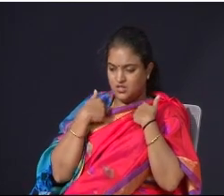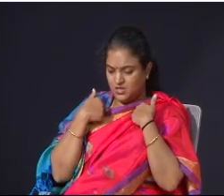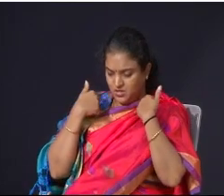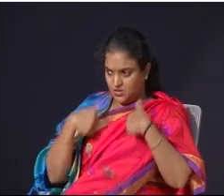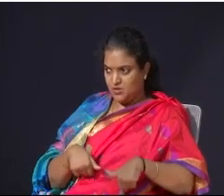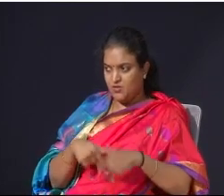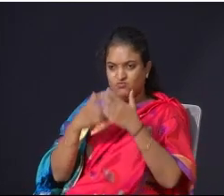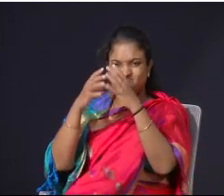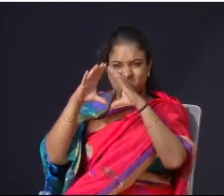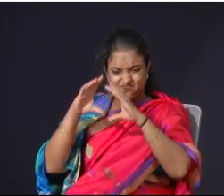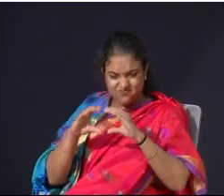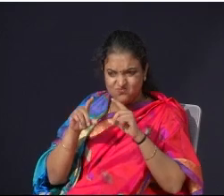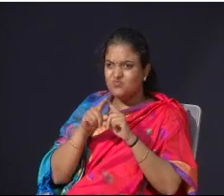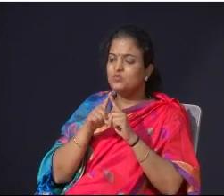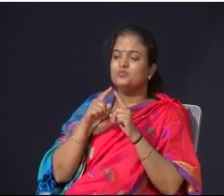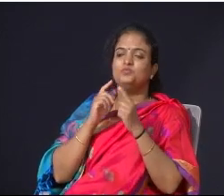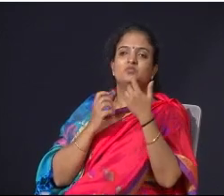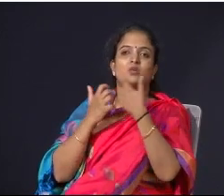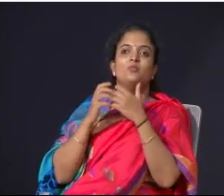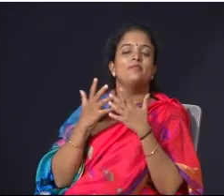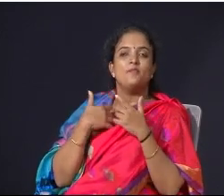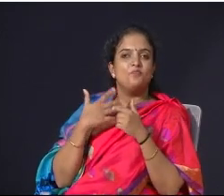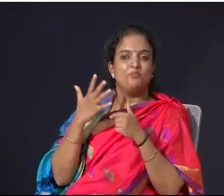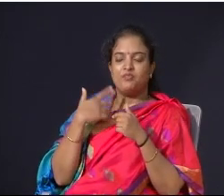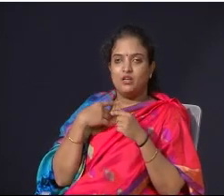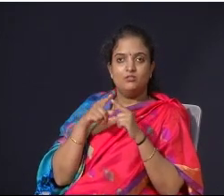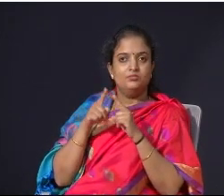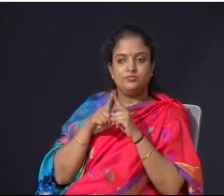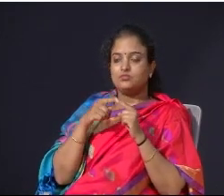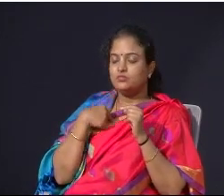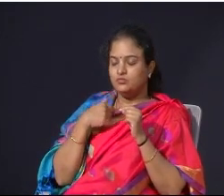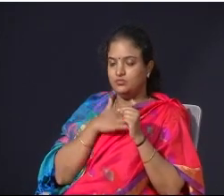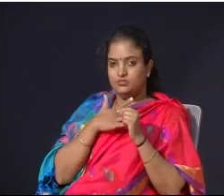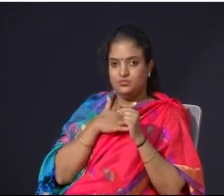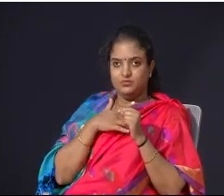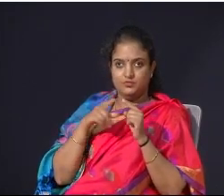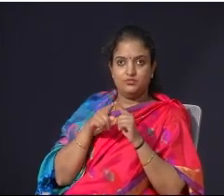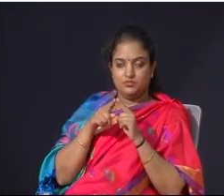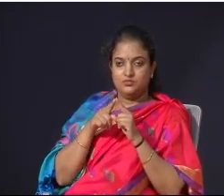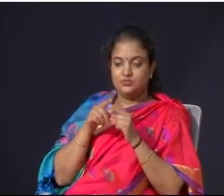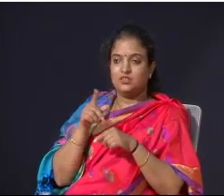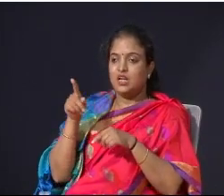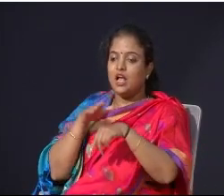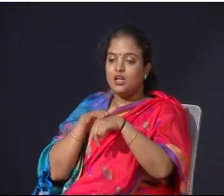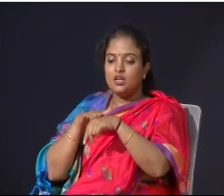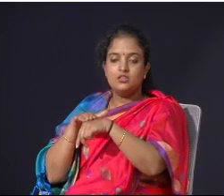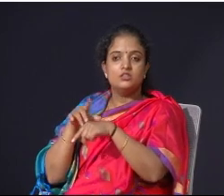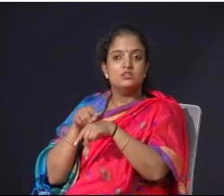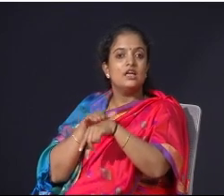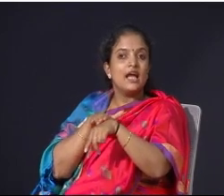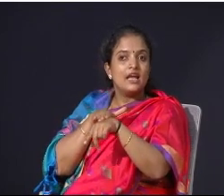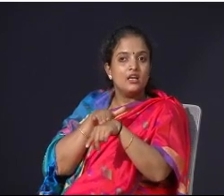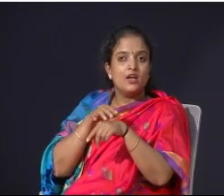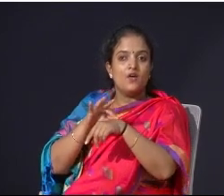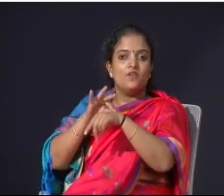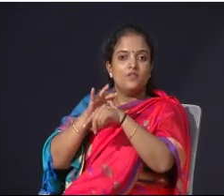our senses, right? So one must know before vision rehabilitation if he has any difficulty with sensory integration. Motor